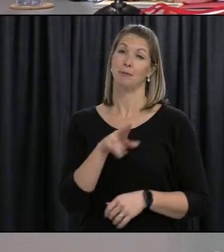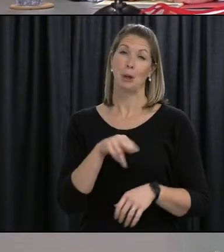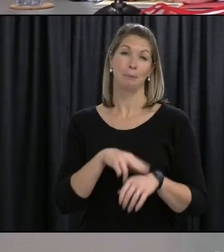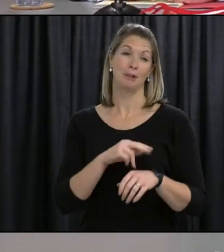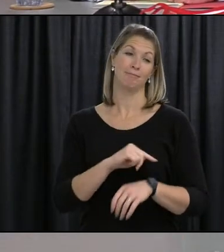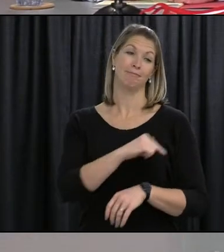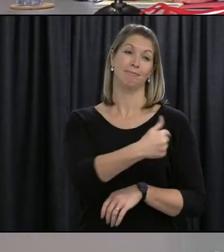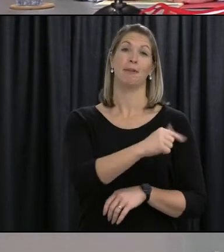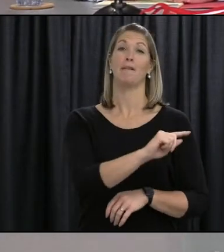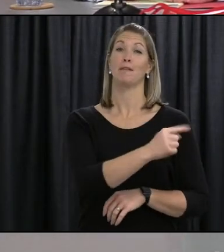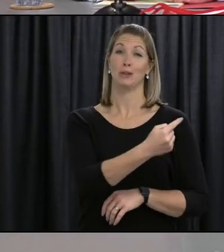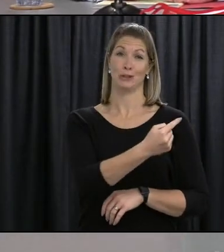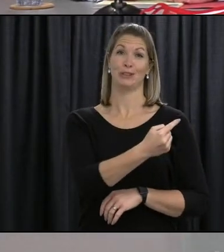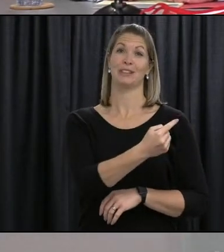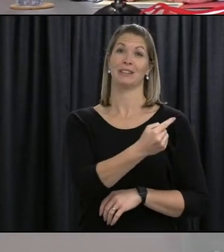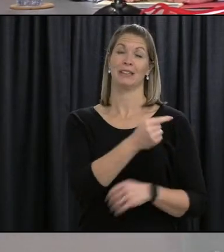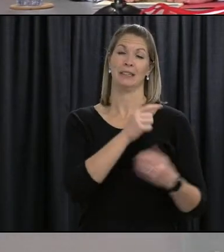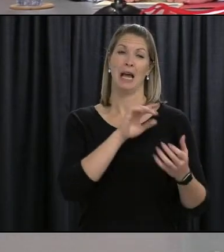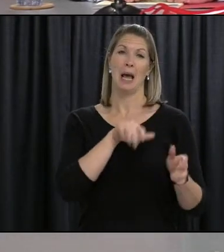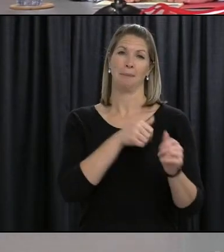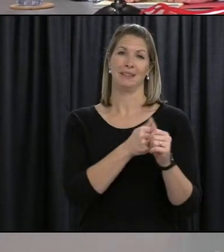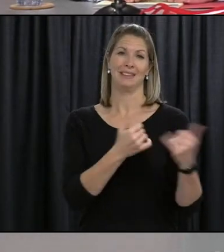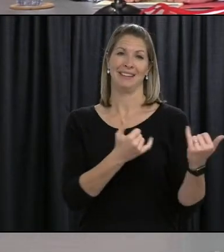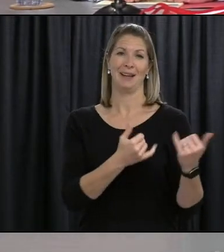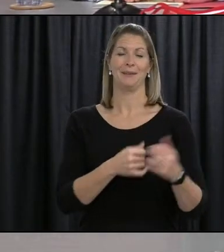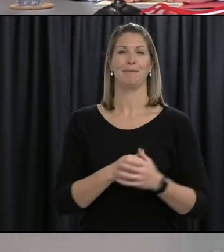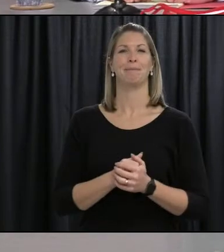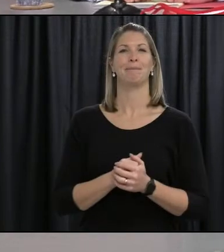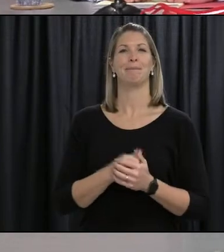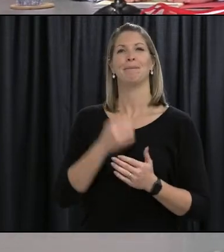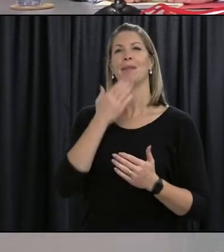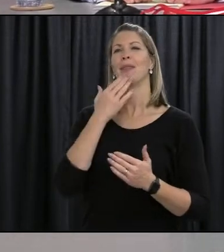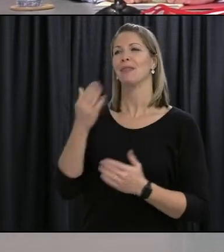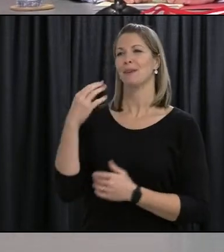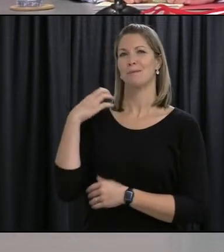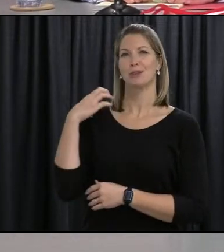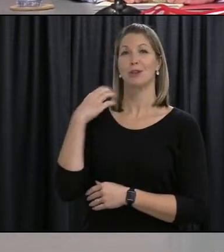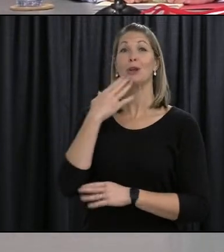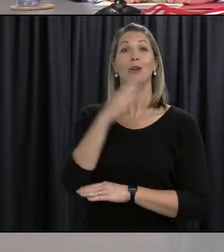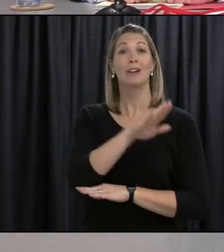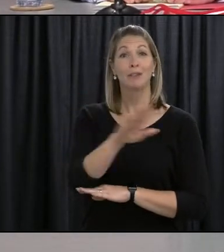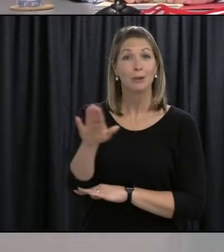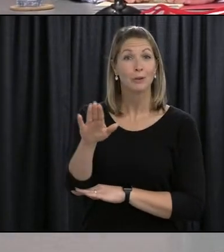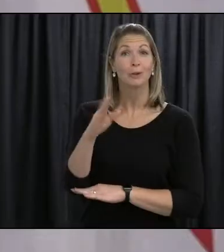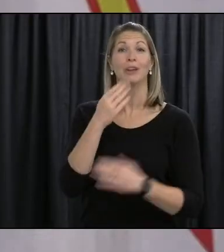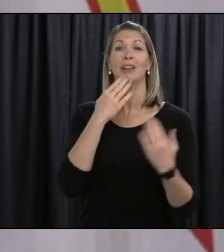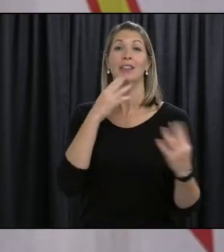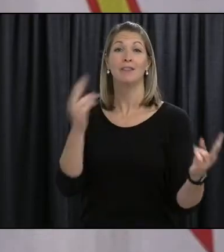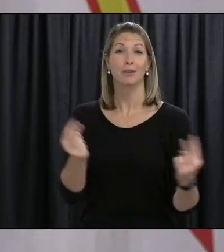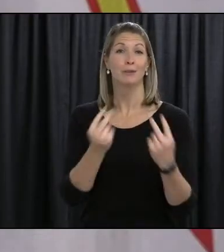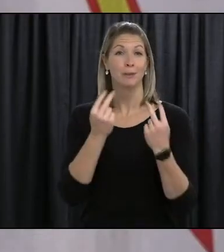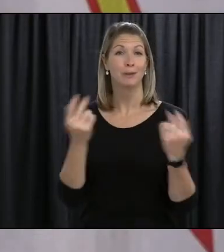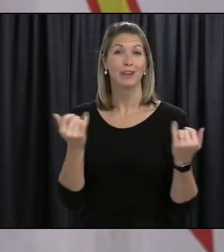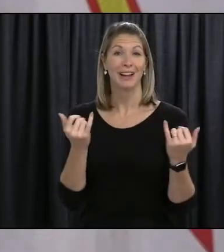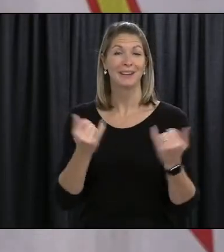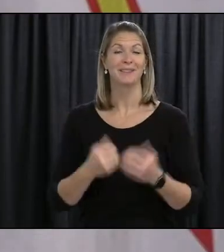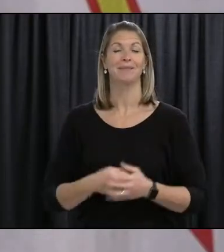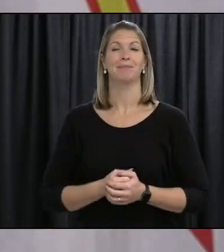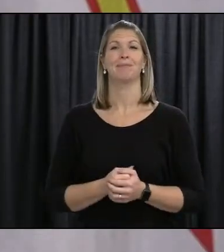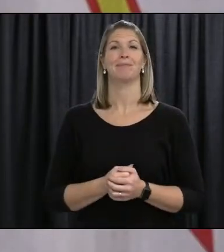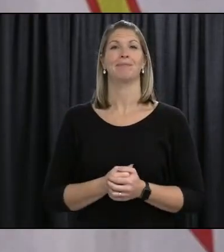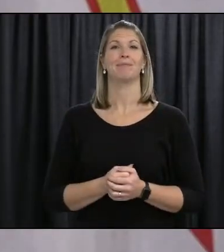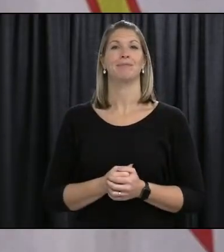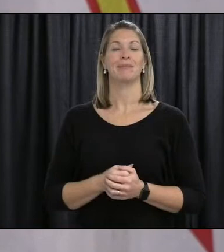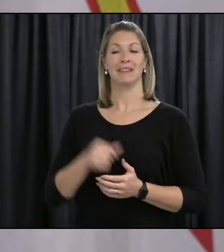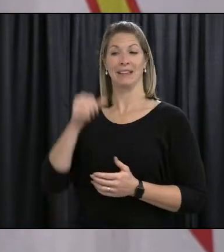to Dr. Fitzgerald for her numbers for today. Thank you, Minister. Good afternoon, everyone. Thanks for joining us today. Since